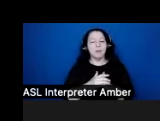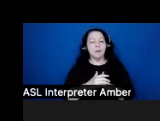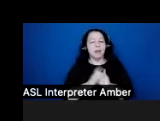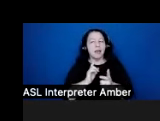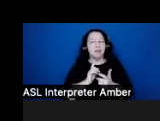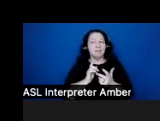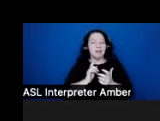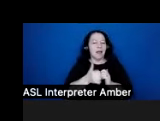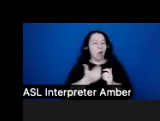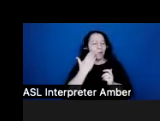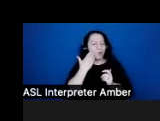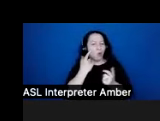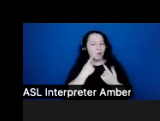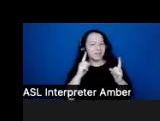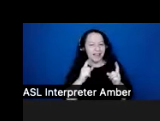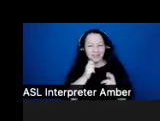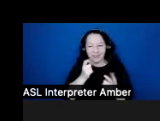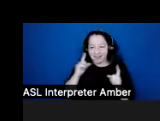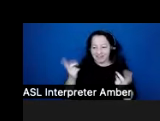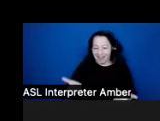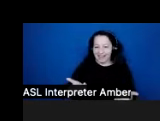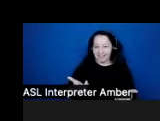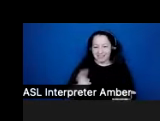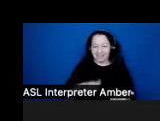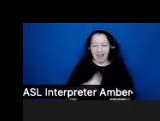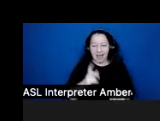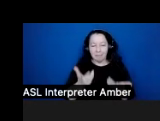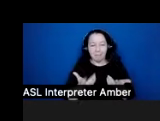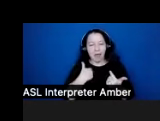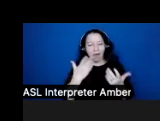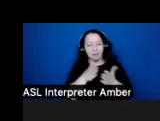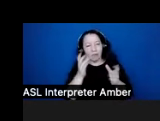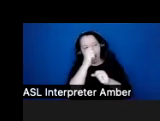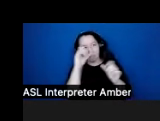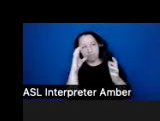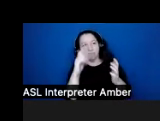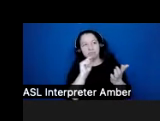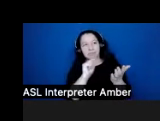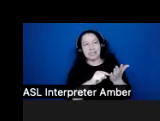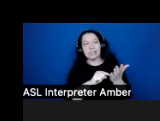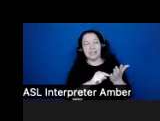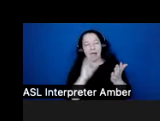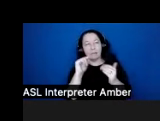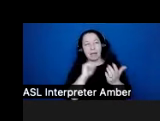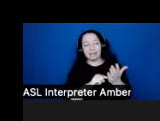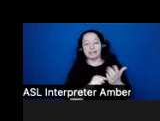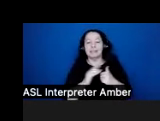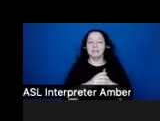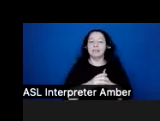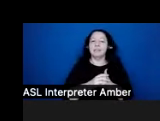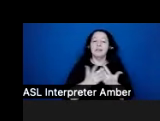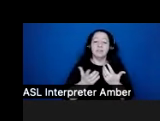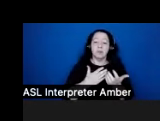So if anyone has anything like a topic in particular, otherwise I can put up some ideas